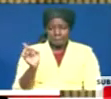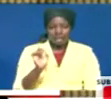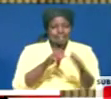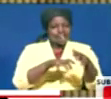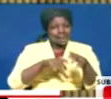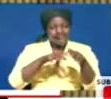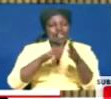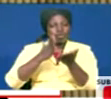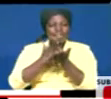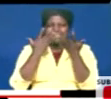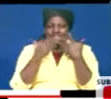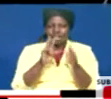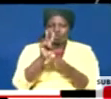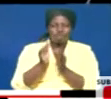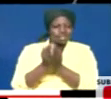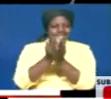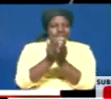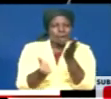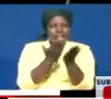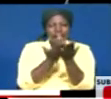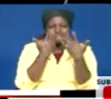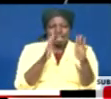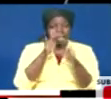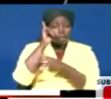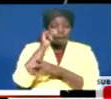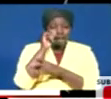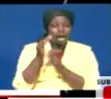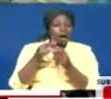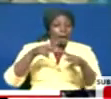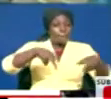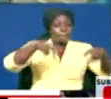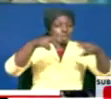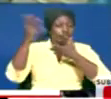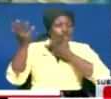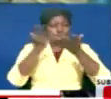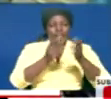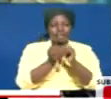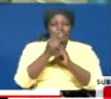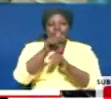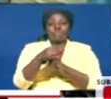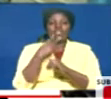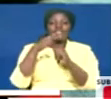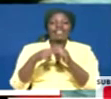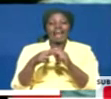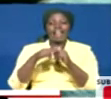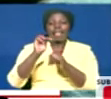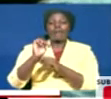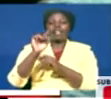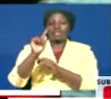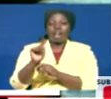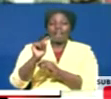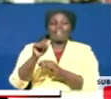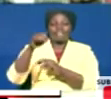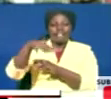confirmed that two ships had docked at the port of Mombasa, bringing in 11,700 metric tons of fertilizer. Another